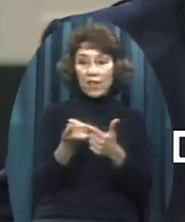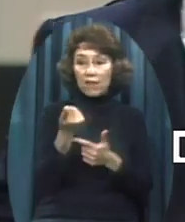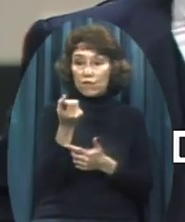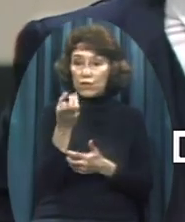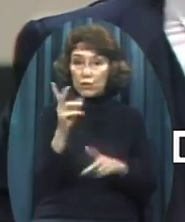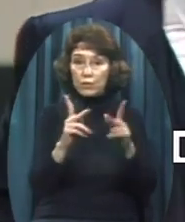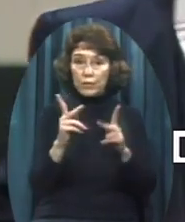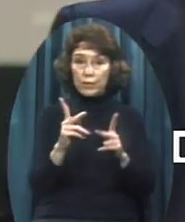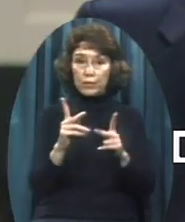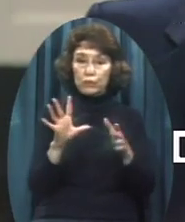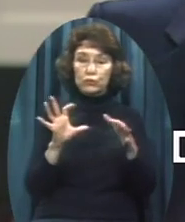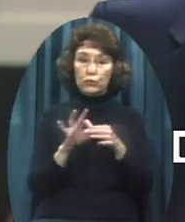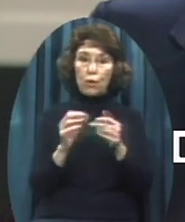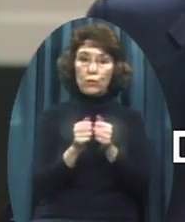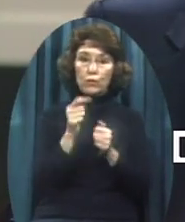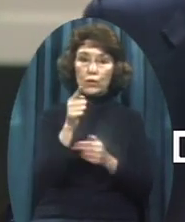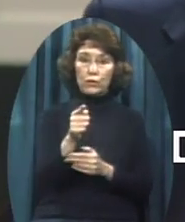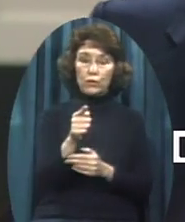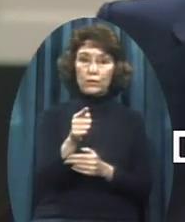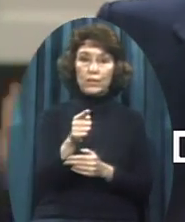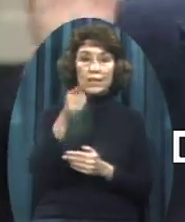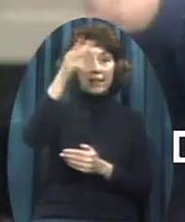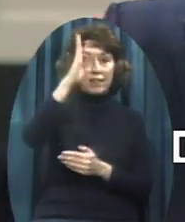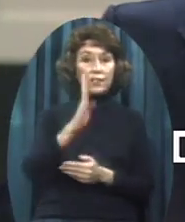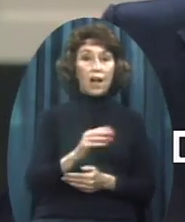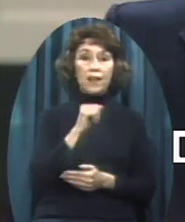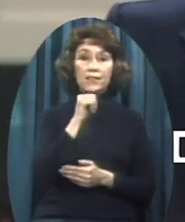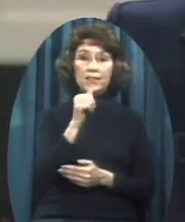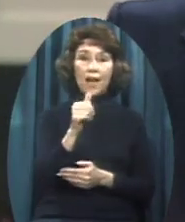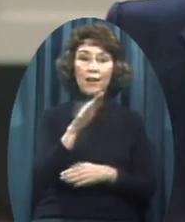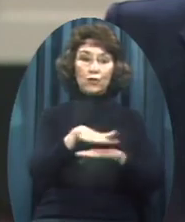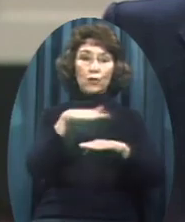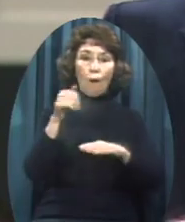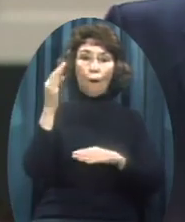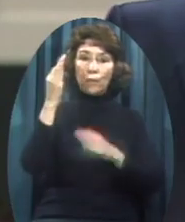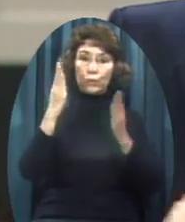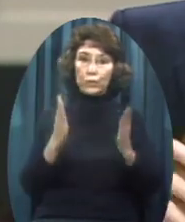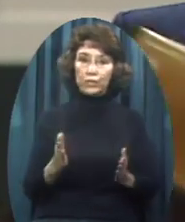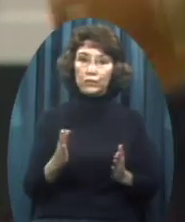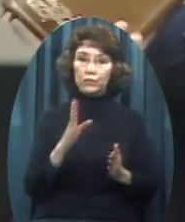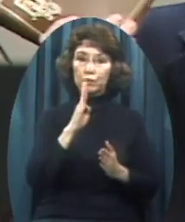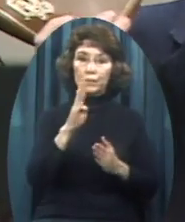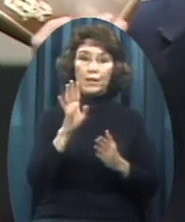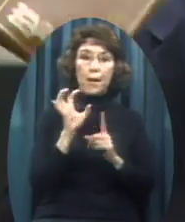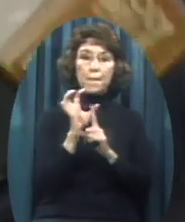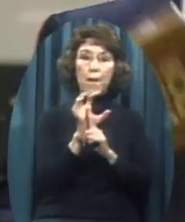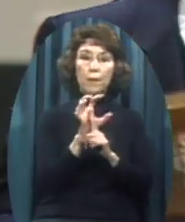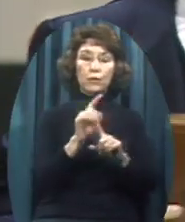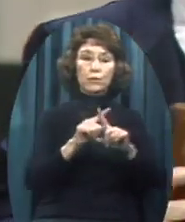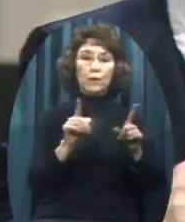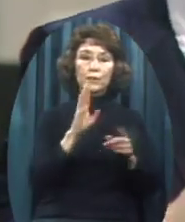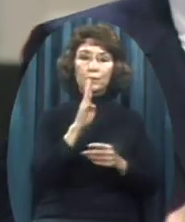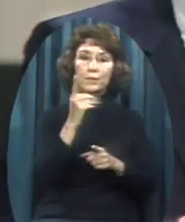crowd. God didn't call us preachers to be popular. He called us to be right. And if we'll stick by this book, we'll be right.